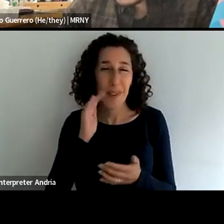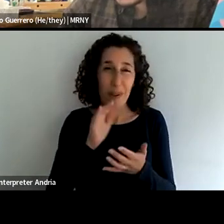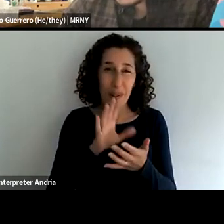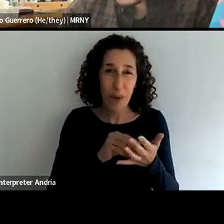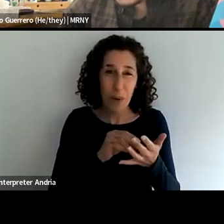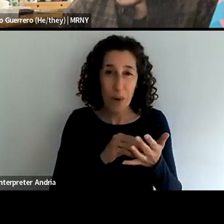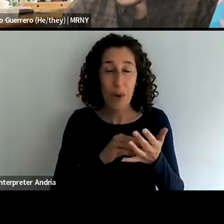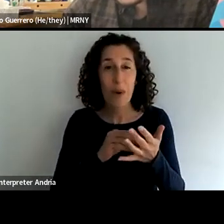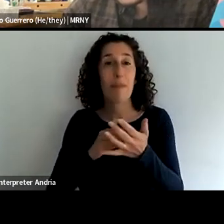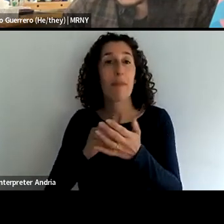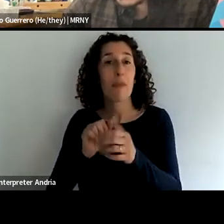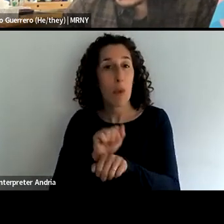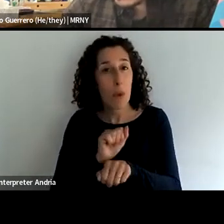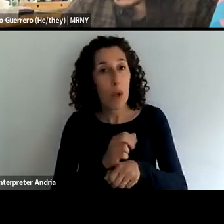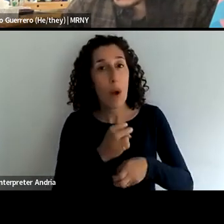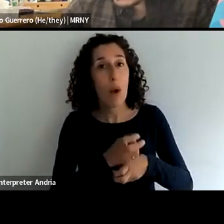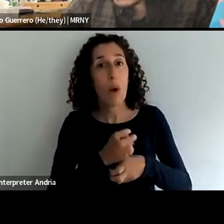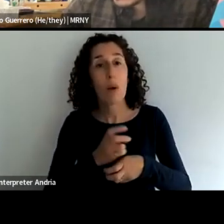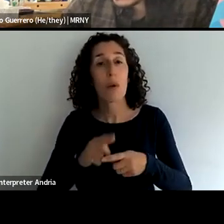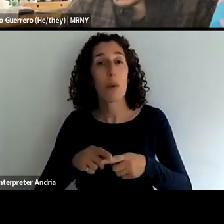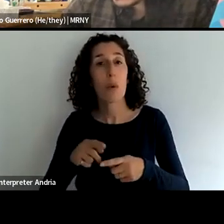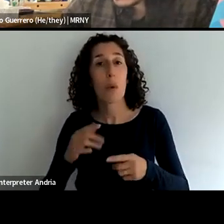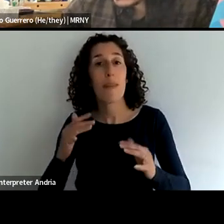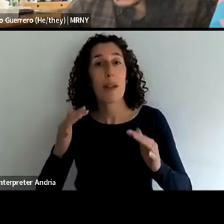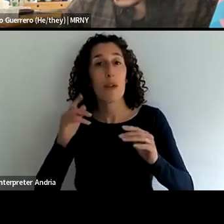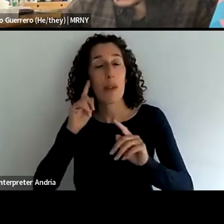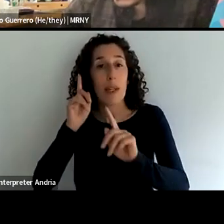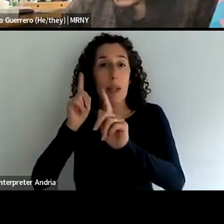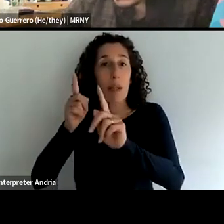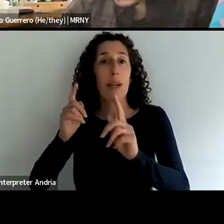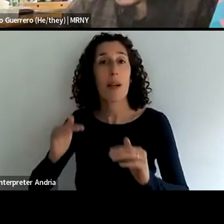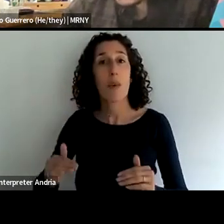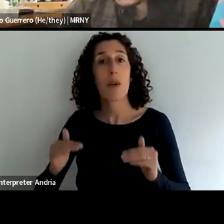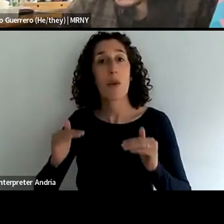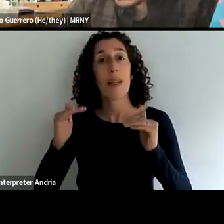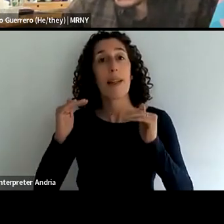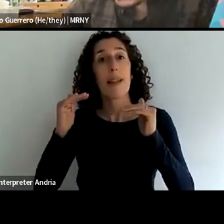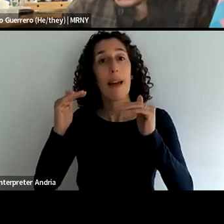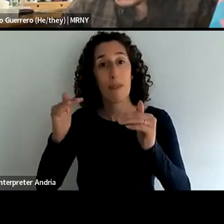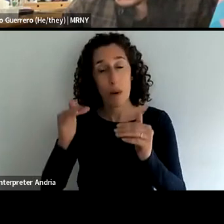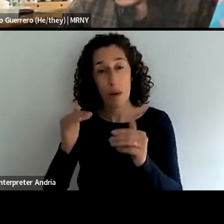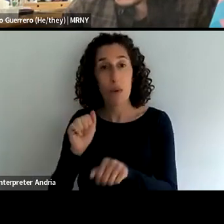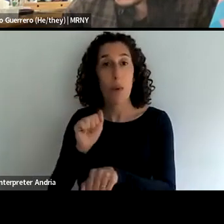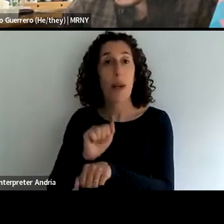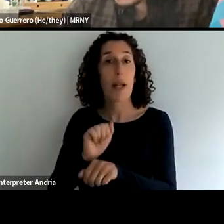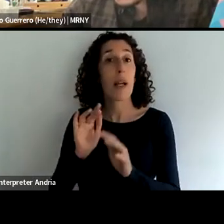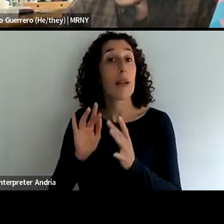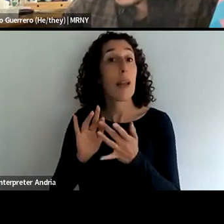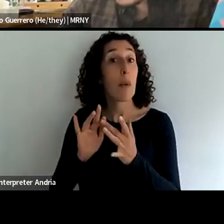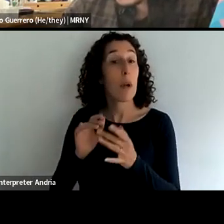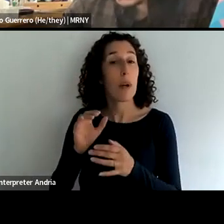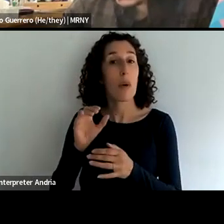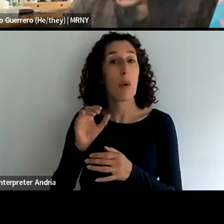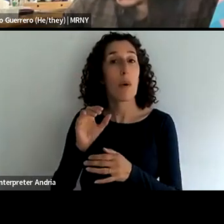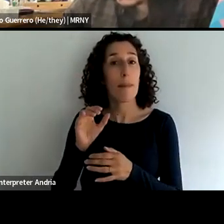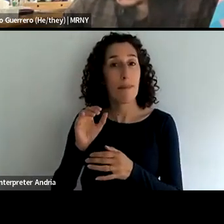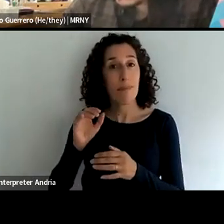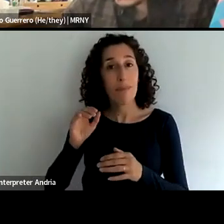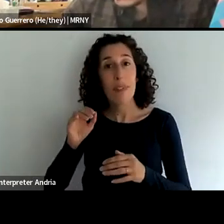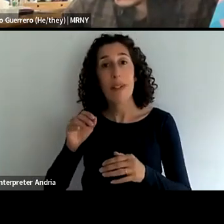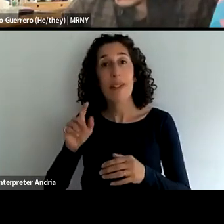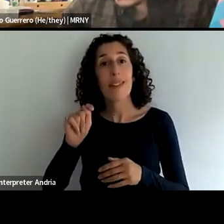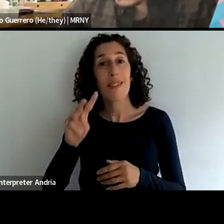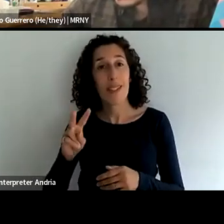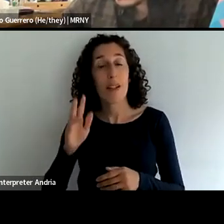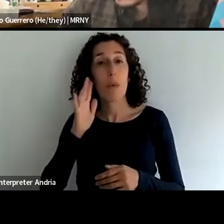trade, so that eventually you can get to that level where a network or a studio trusts you with millions of dollars to make